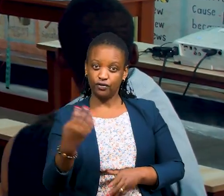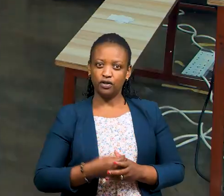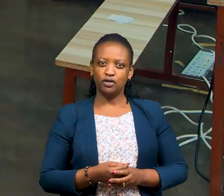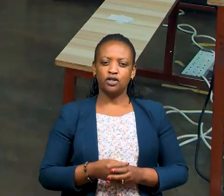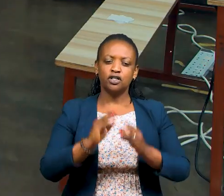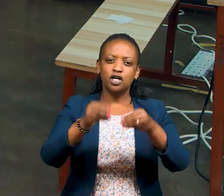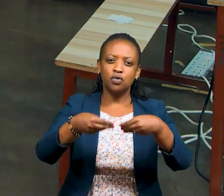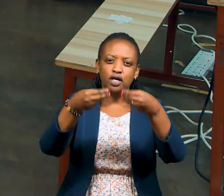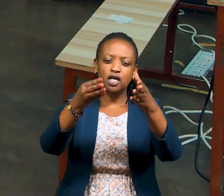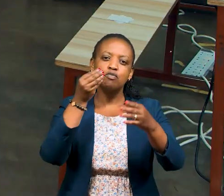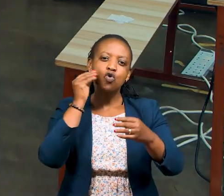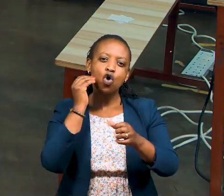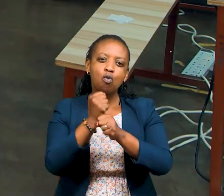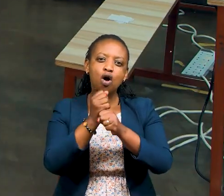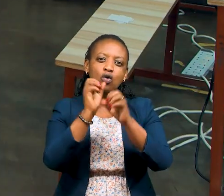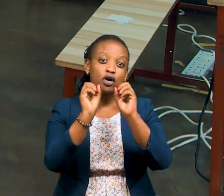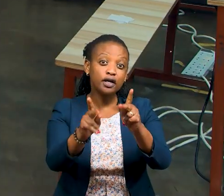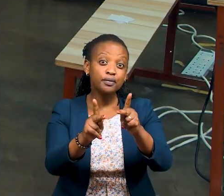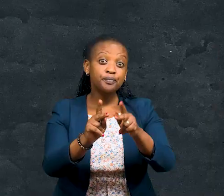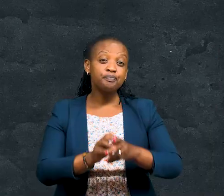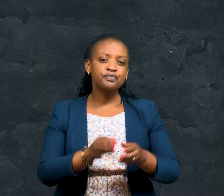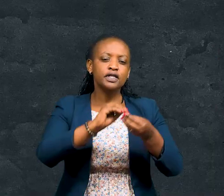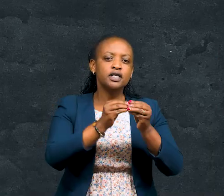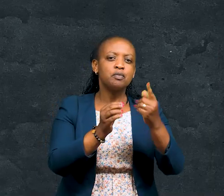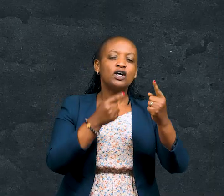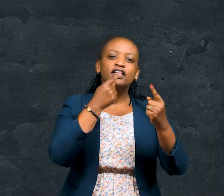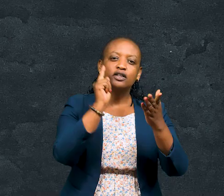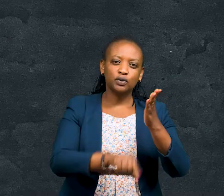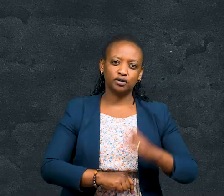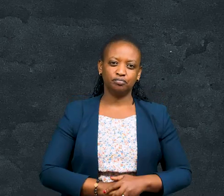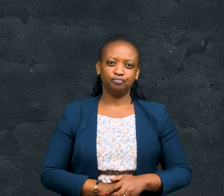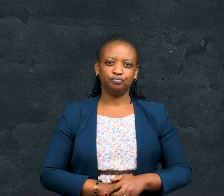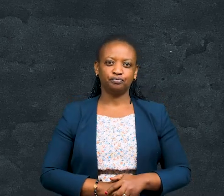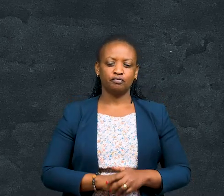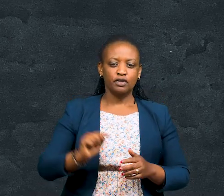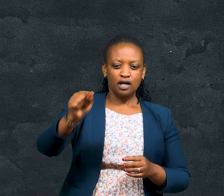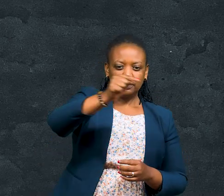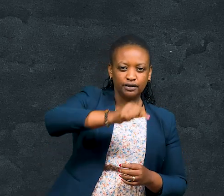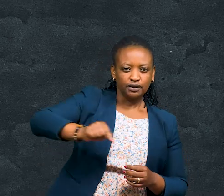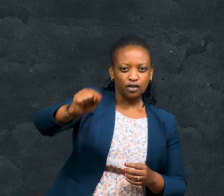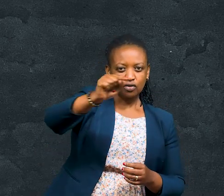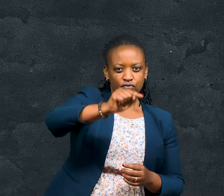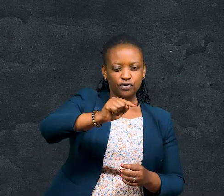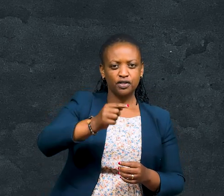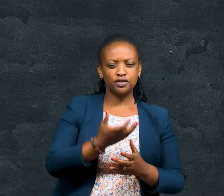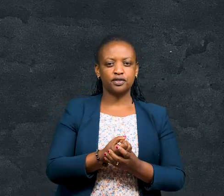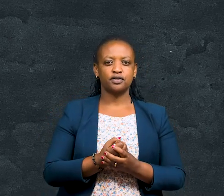3.14. Let me give you a homework, okay? Number one is saying that the